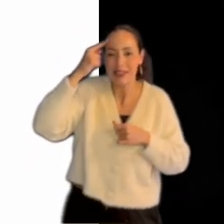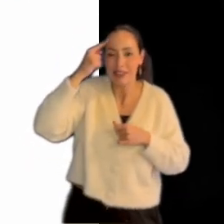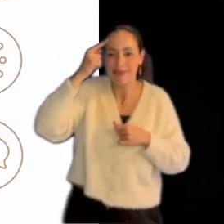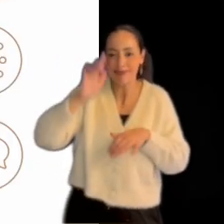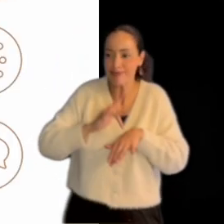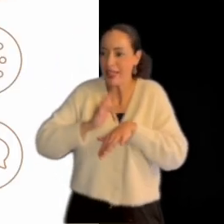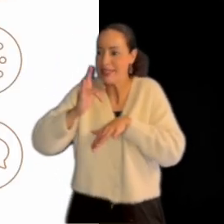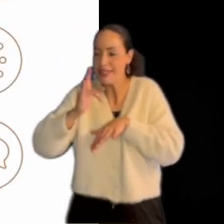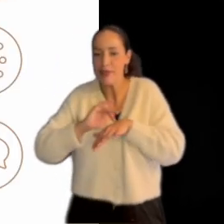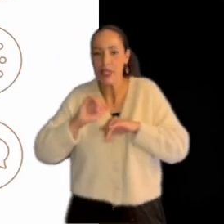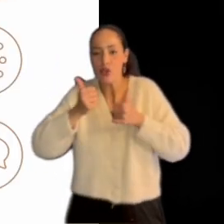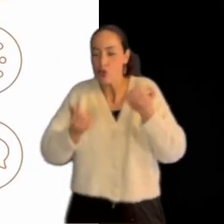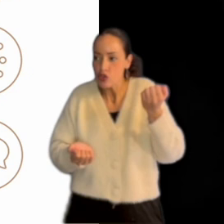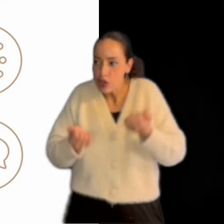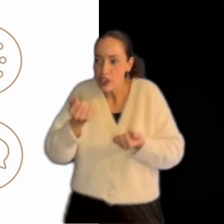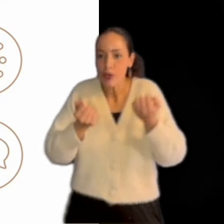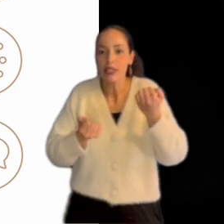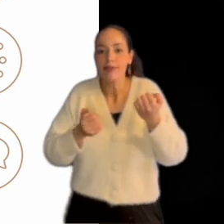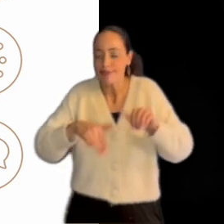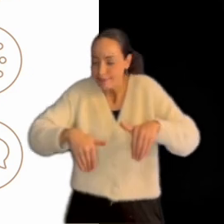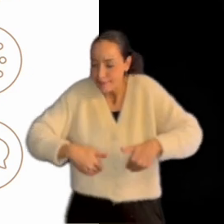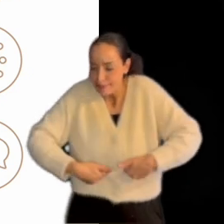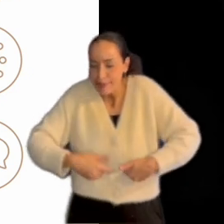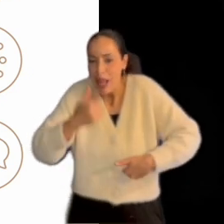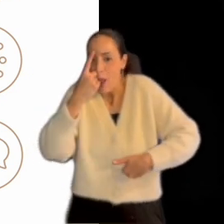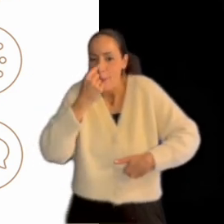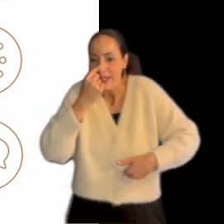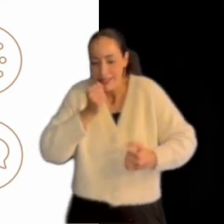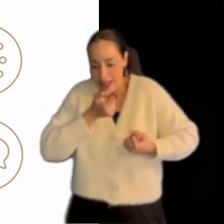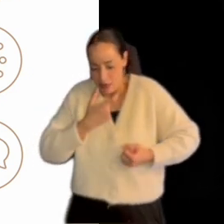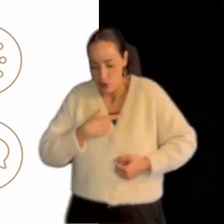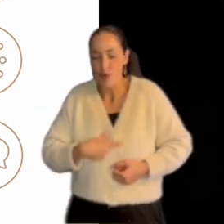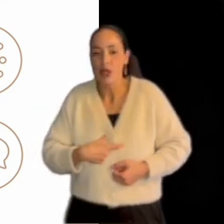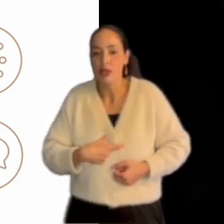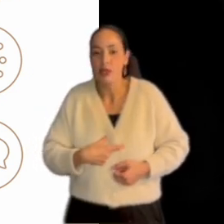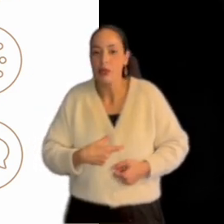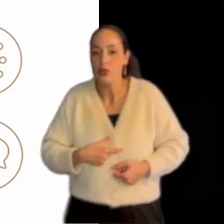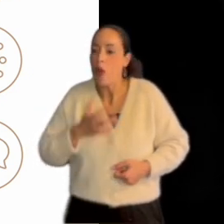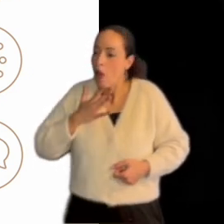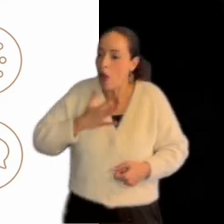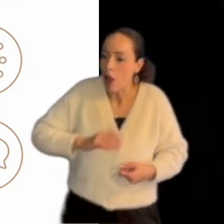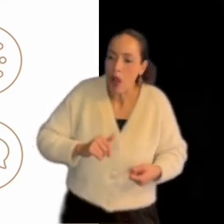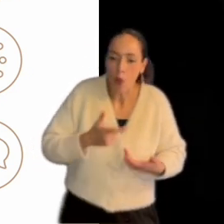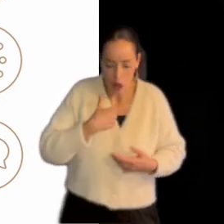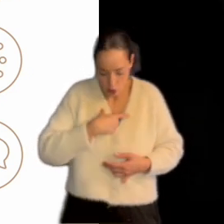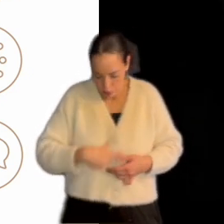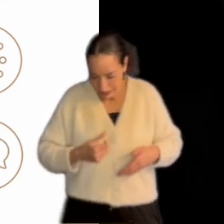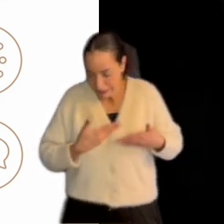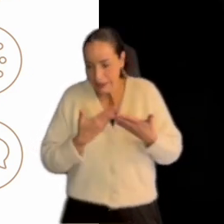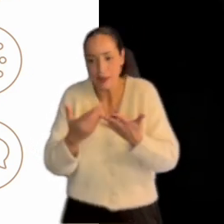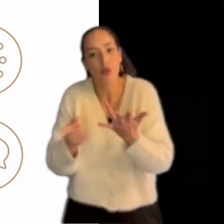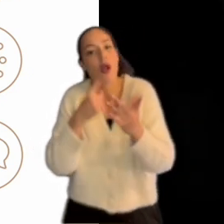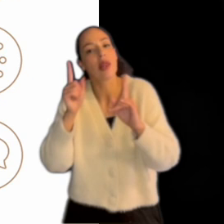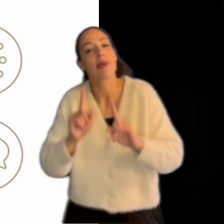others. Our first intervention, stabilisation, reminds us to start where someone is, not where we think they might be,